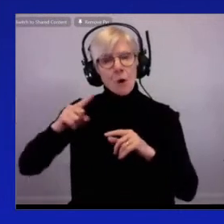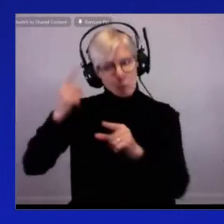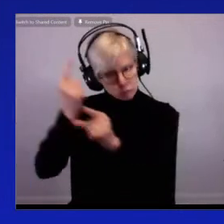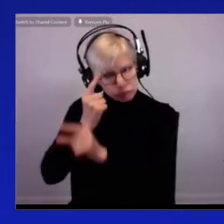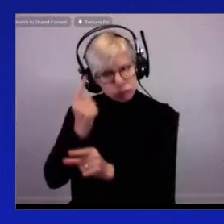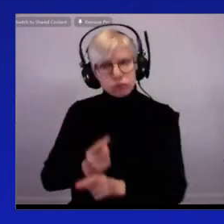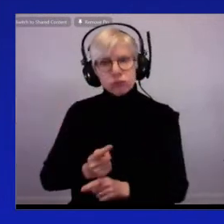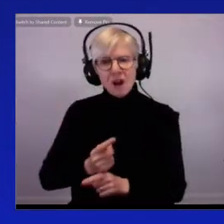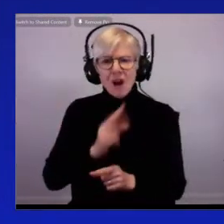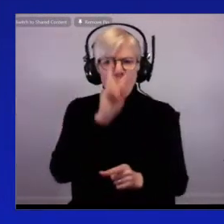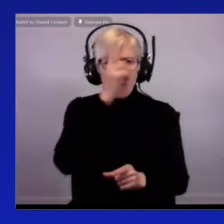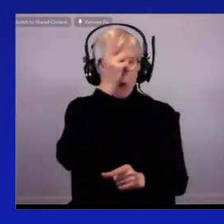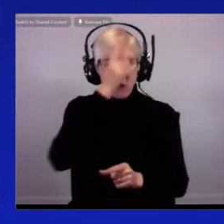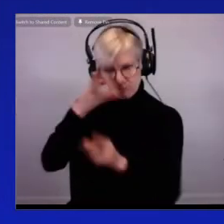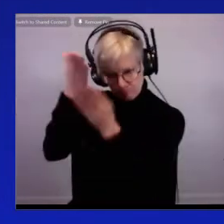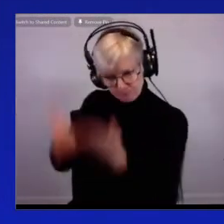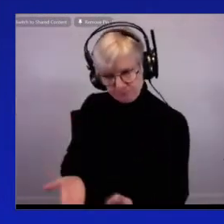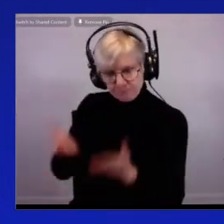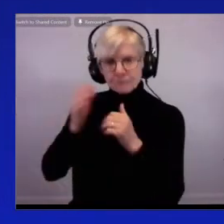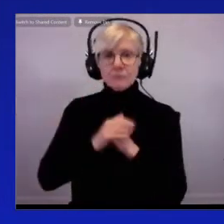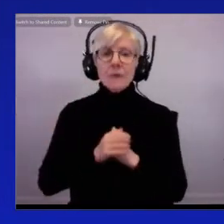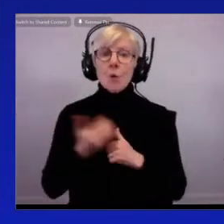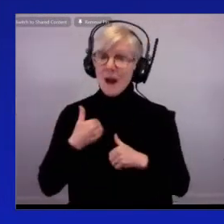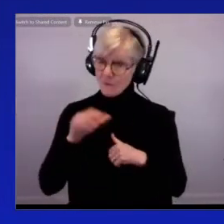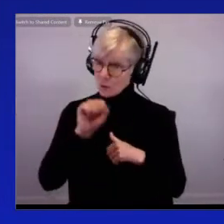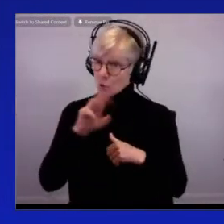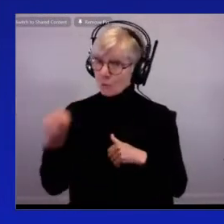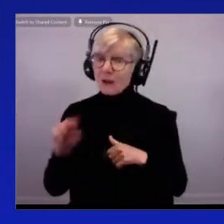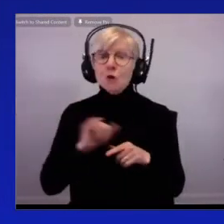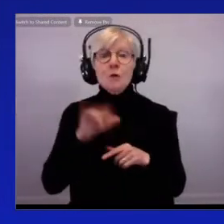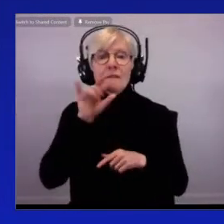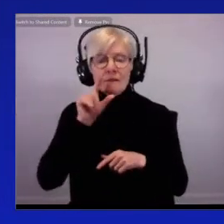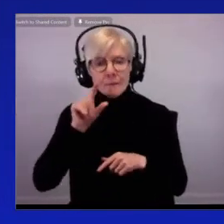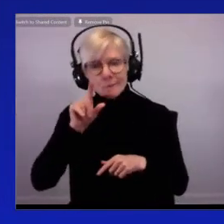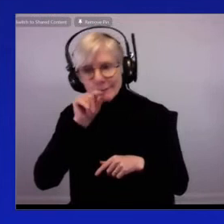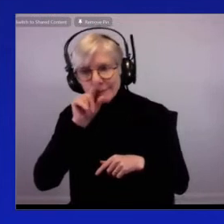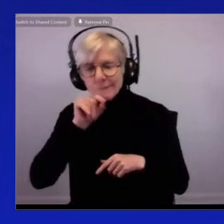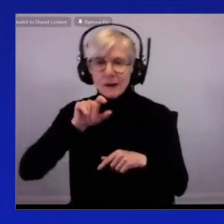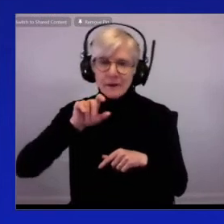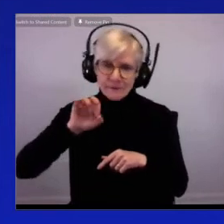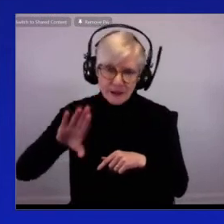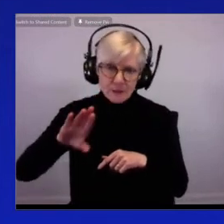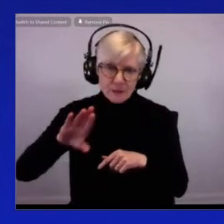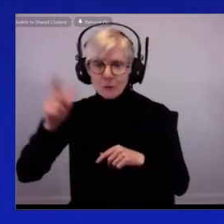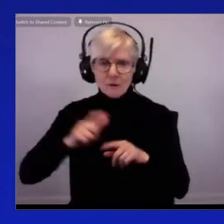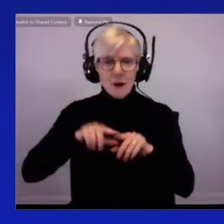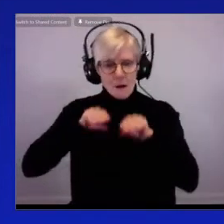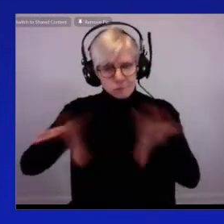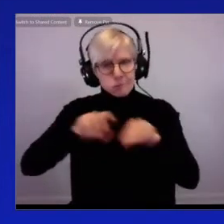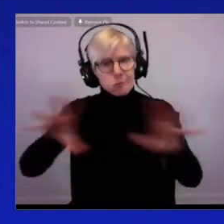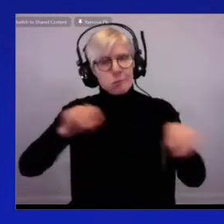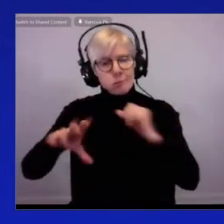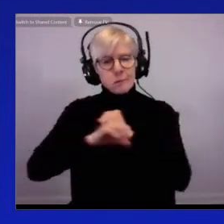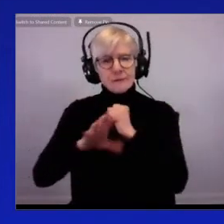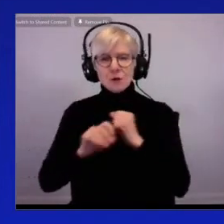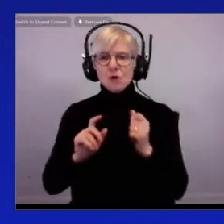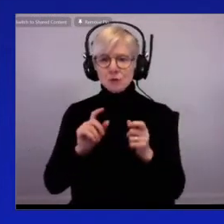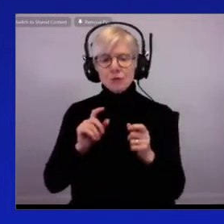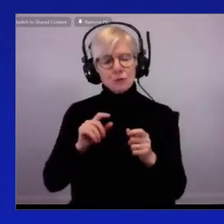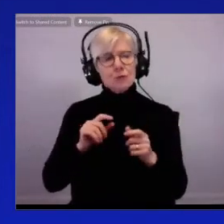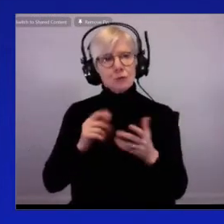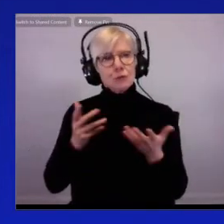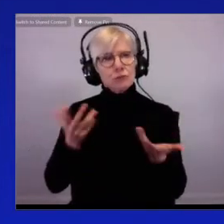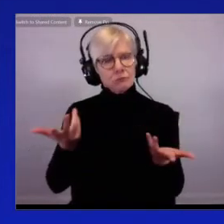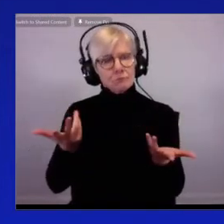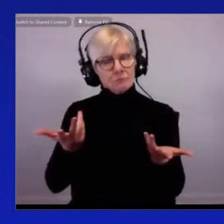we've started a social media campaign specifically dedicated to myth busting, and we'll continue to use all of our media platforms